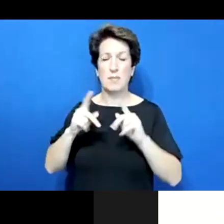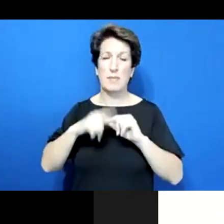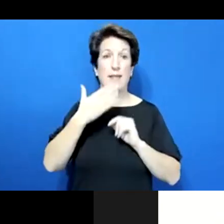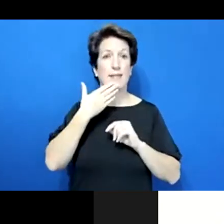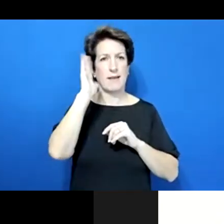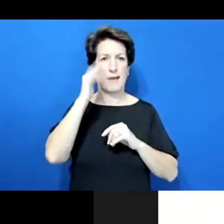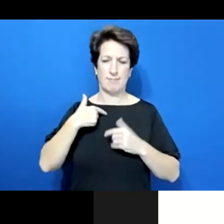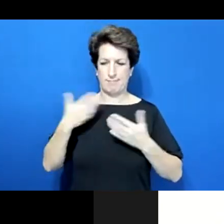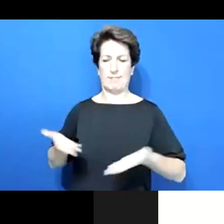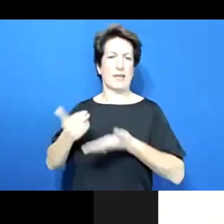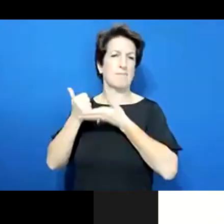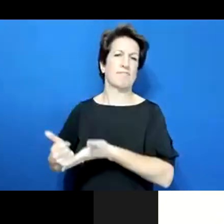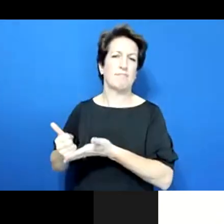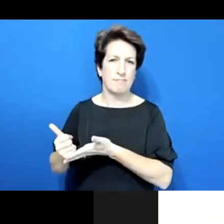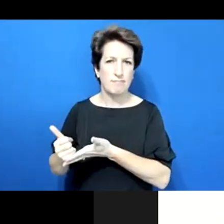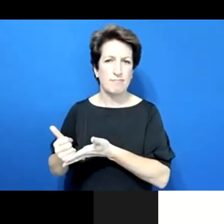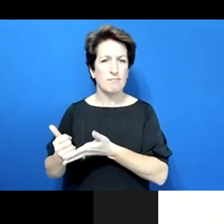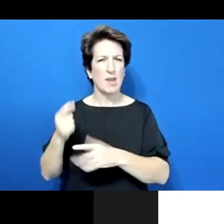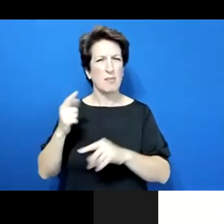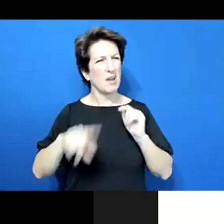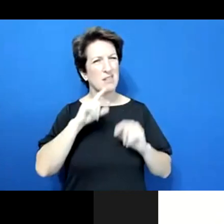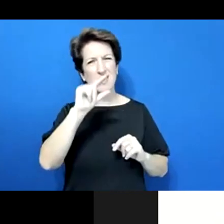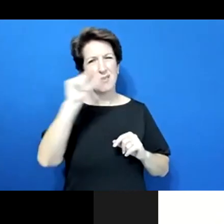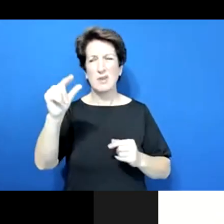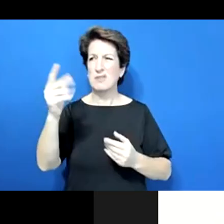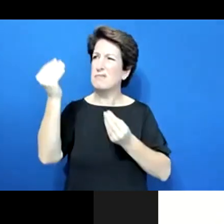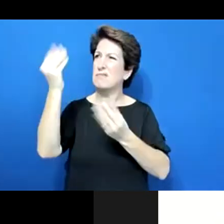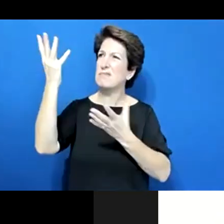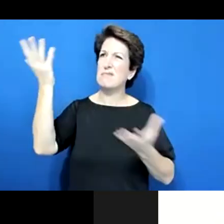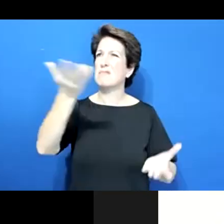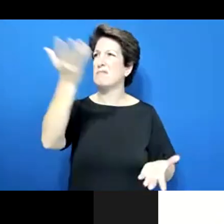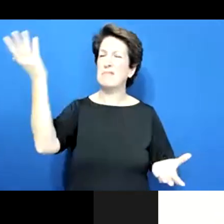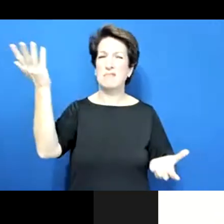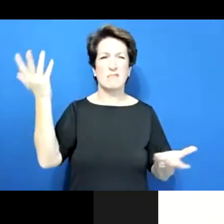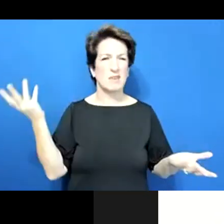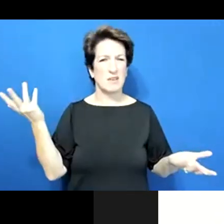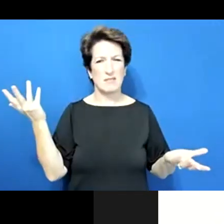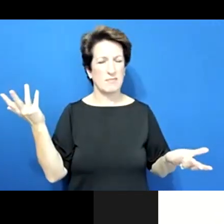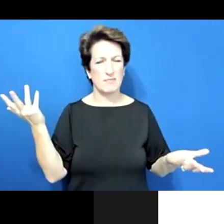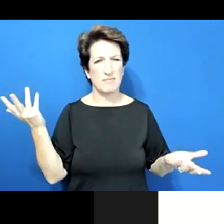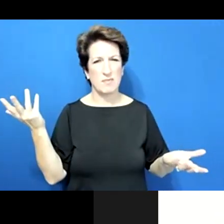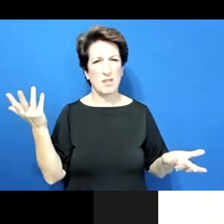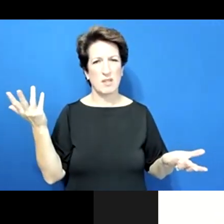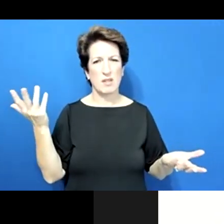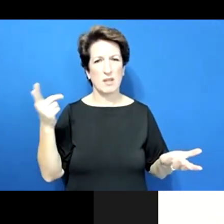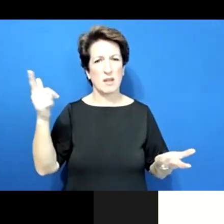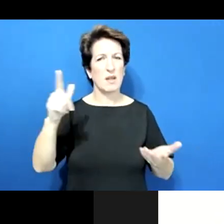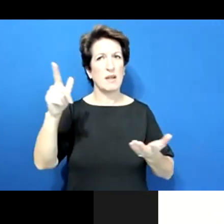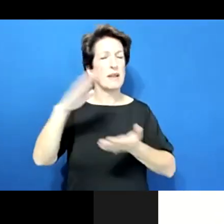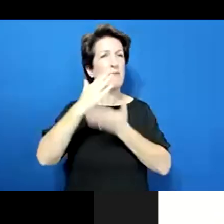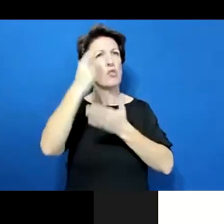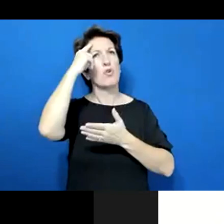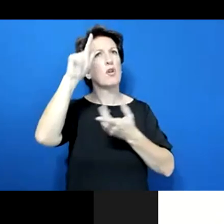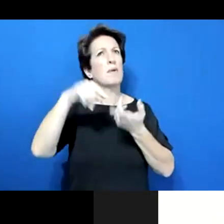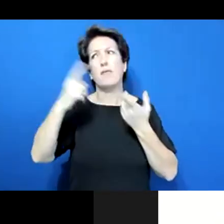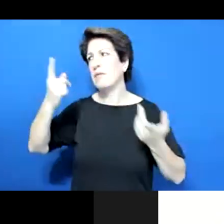there. But I'm just saying the government had no clue as to when this happened. Like, oh my goodness, we're gonna have a handful of people who don't know what we're